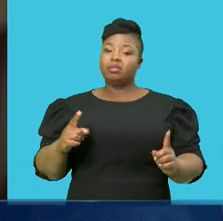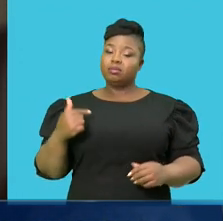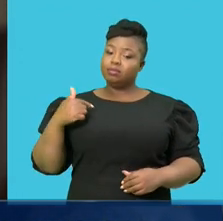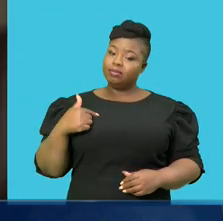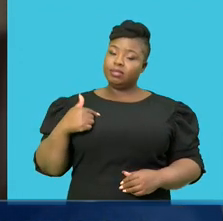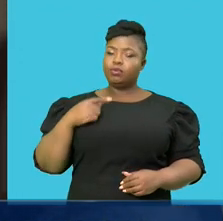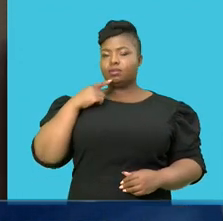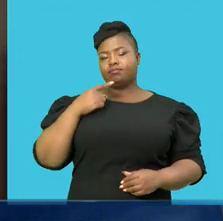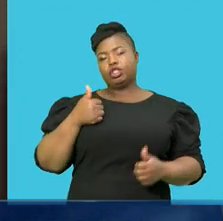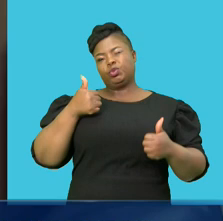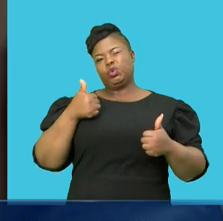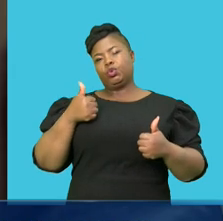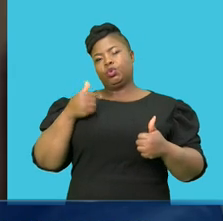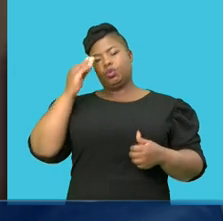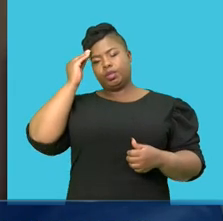there were sunny days